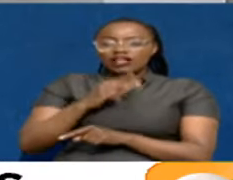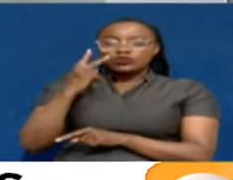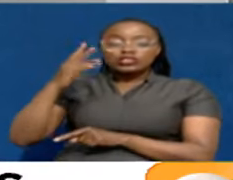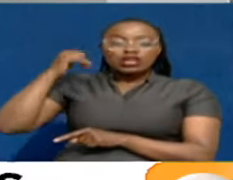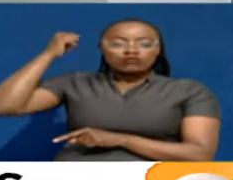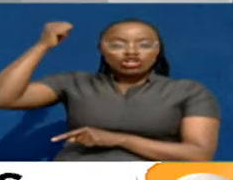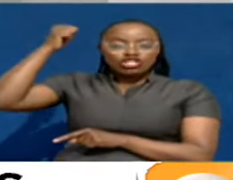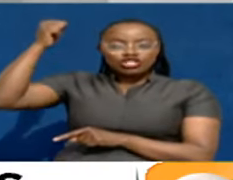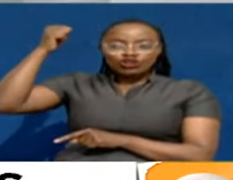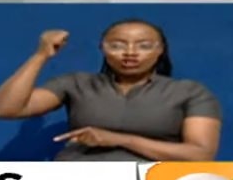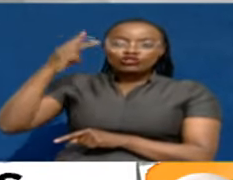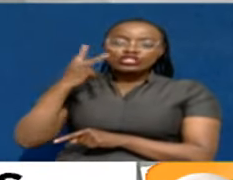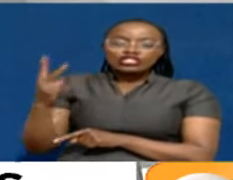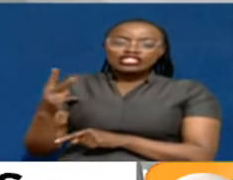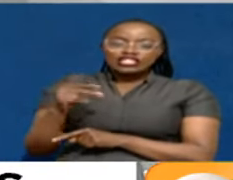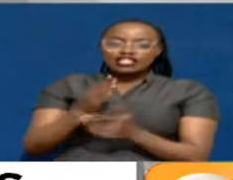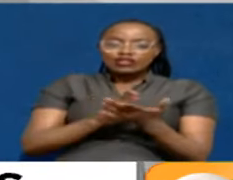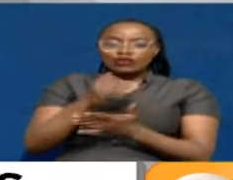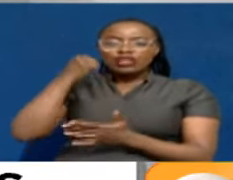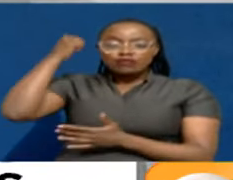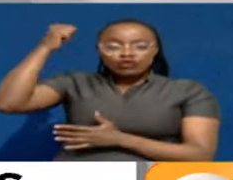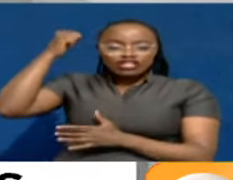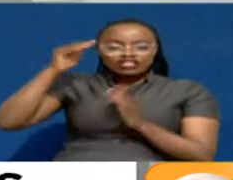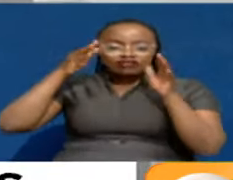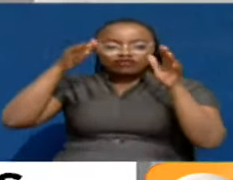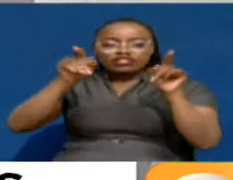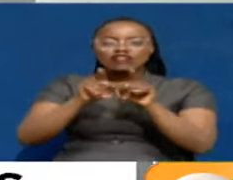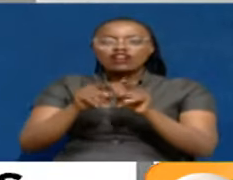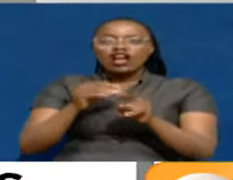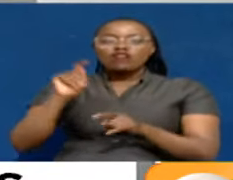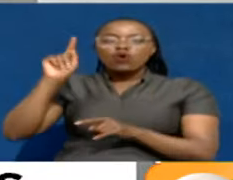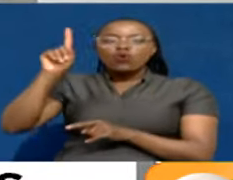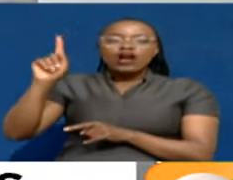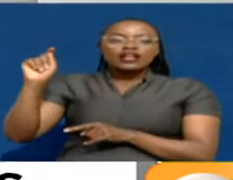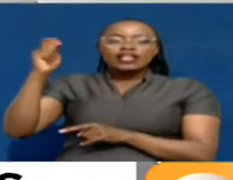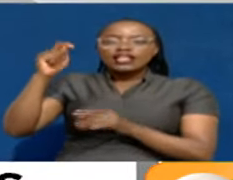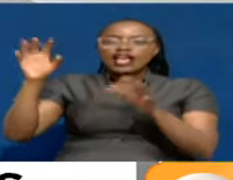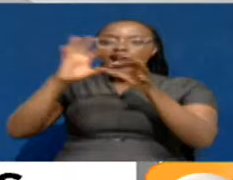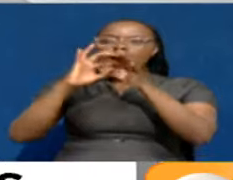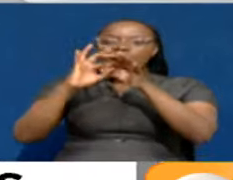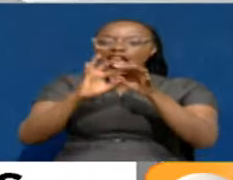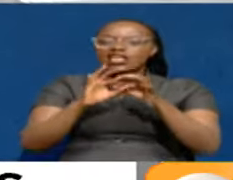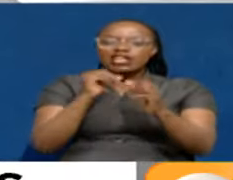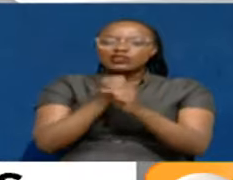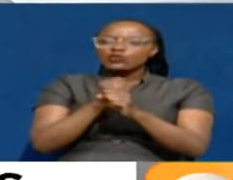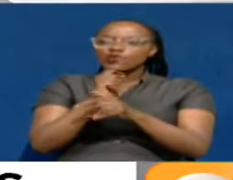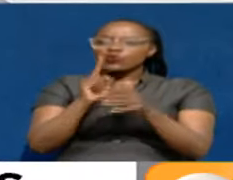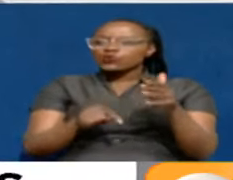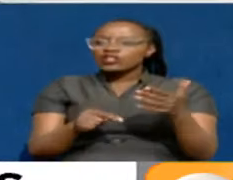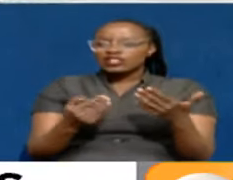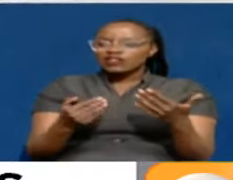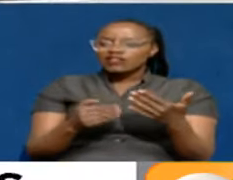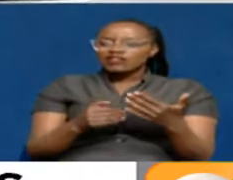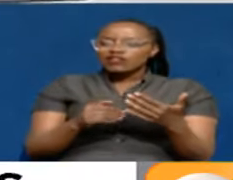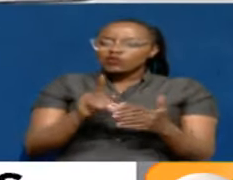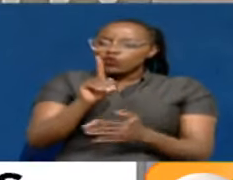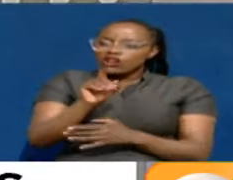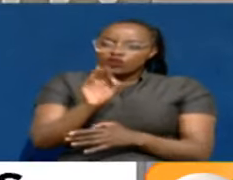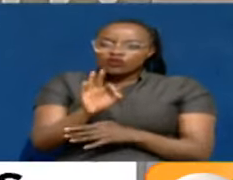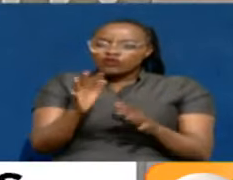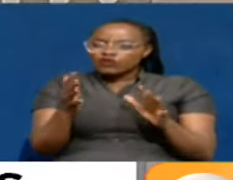see political, to see this through the political lenses. Yep. So you've got the One Kenya Alliance. What does this do for one of